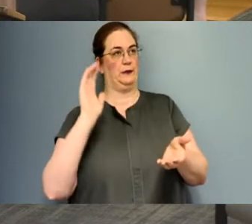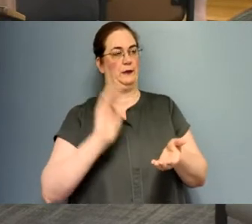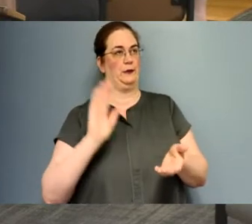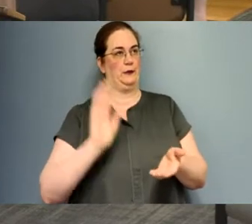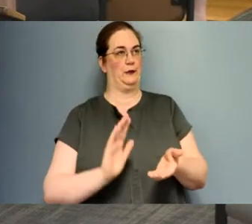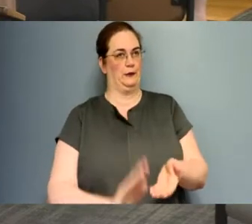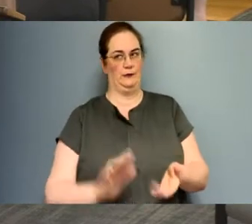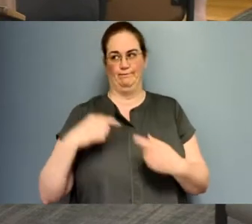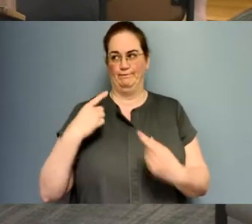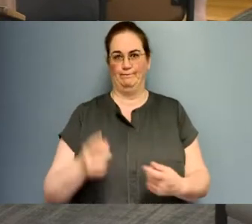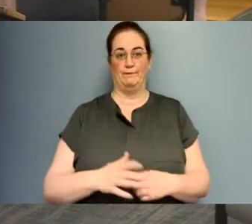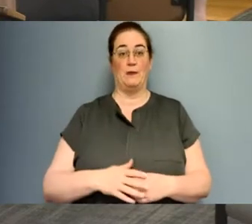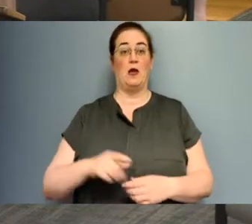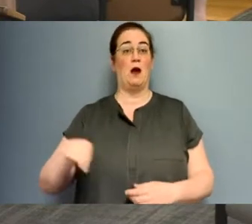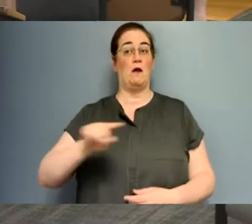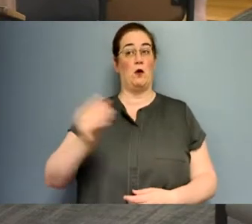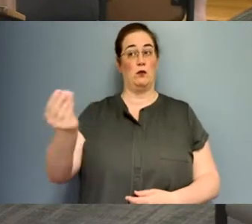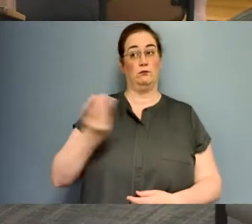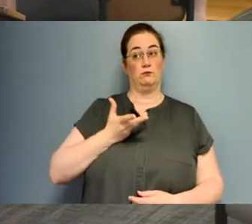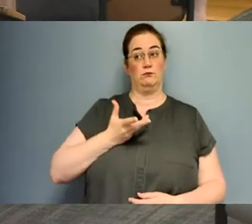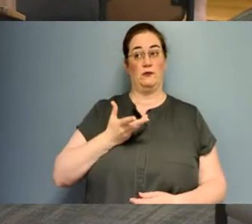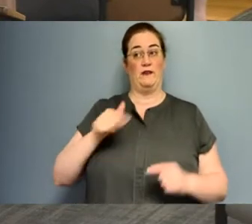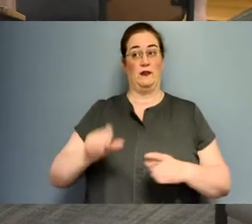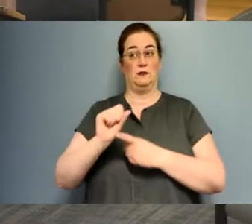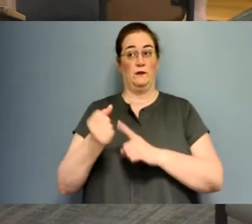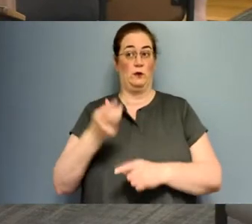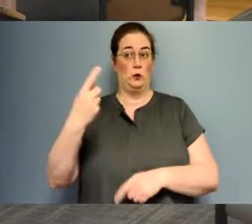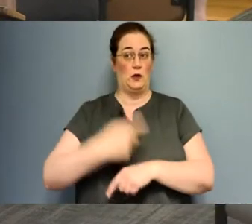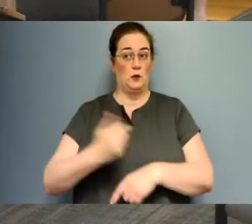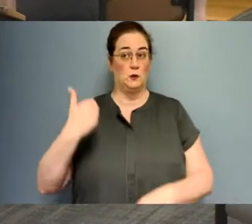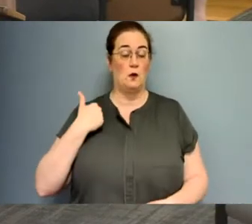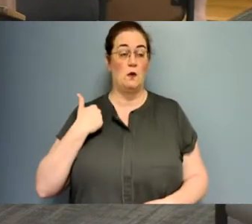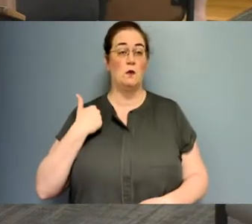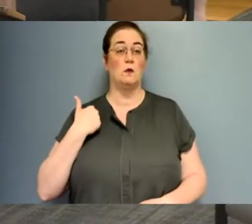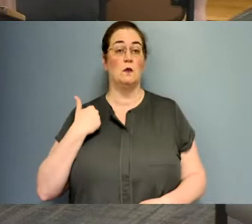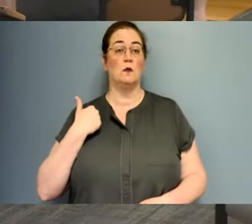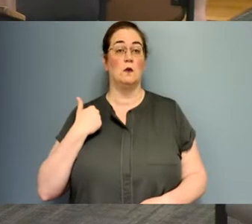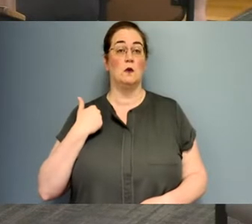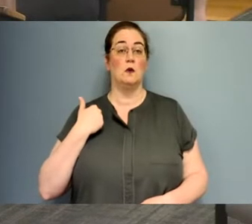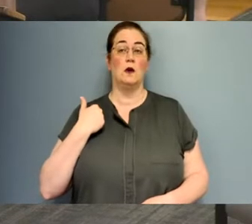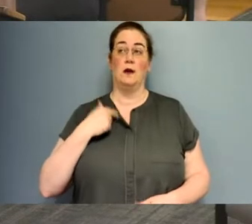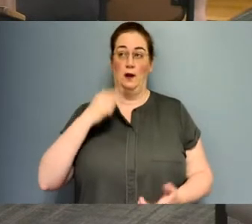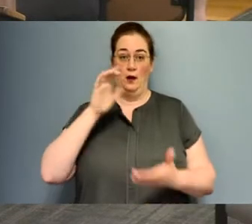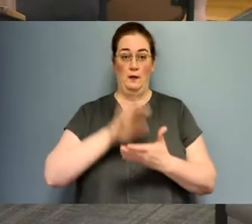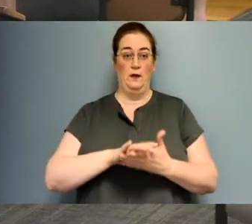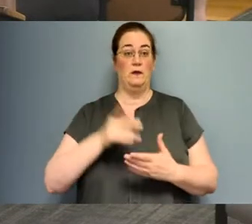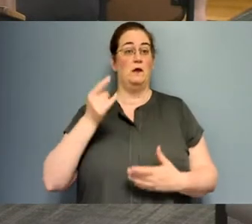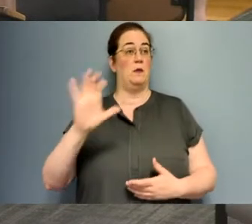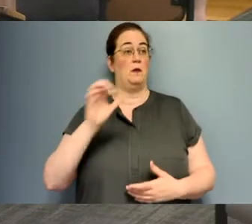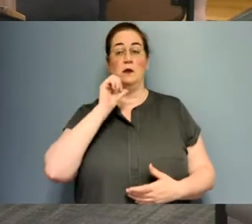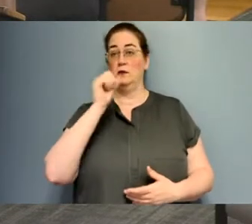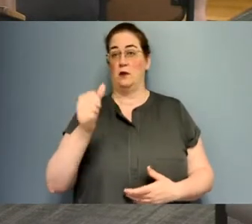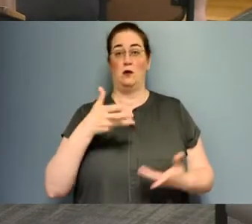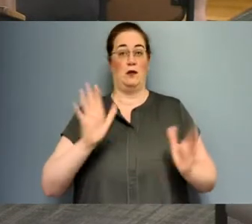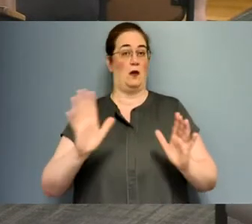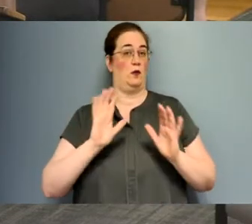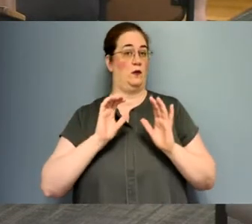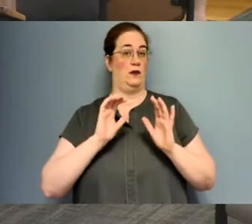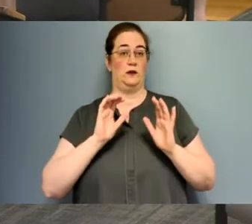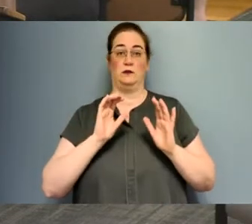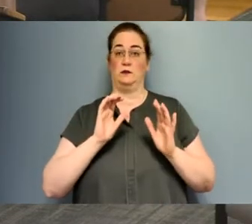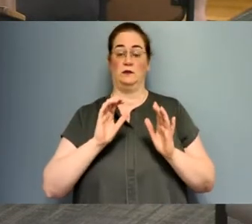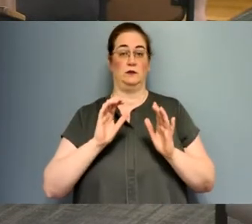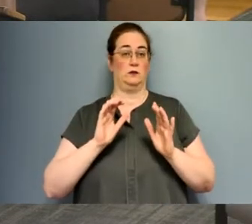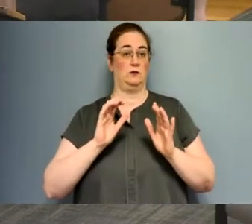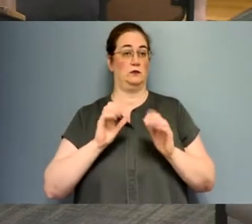have only been made aware of this a couple days ago, and I believe that the public is not going to let this go as